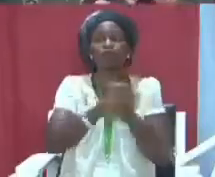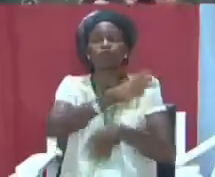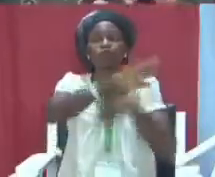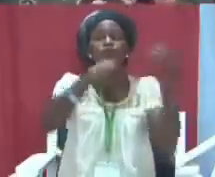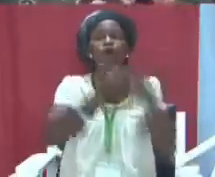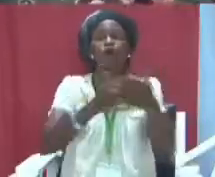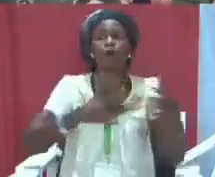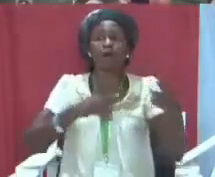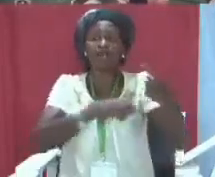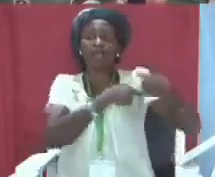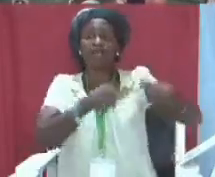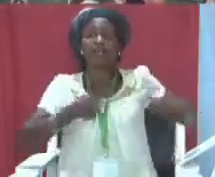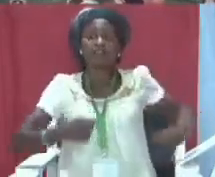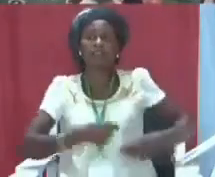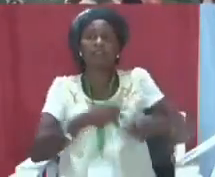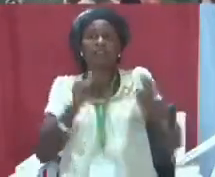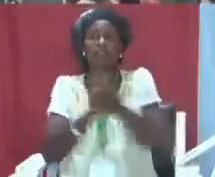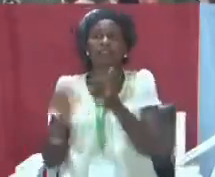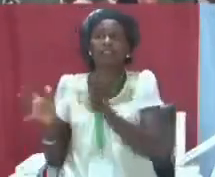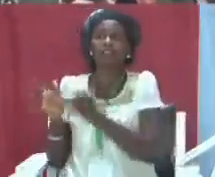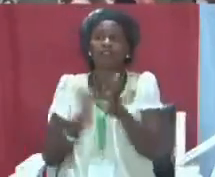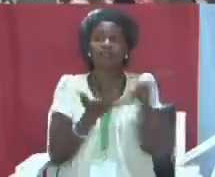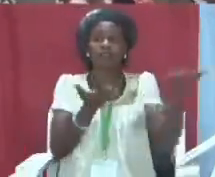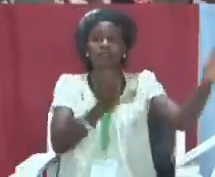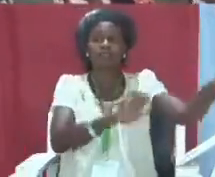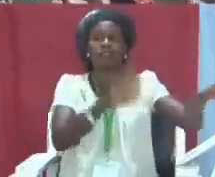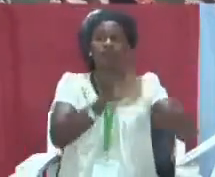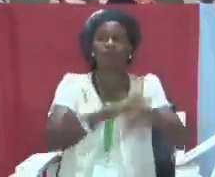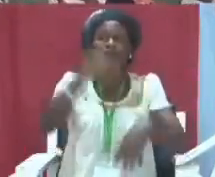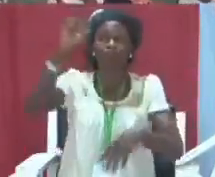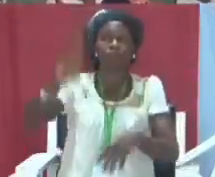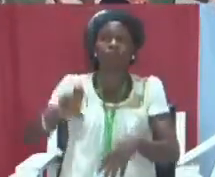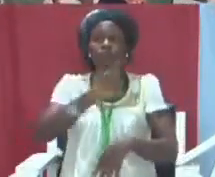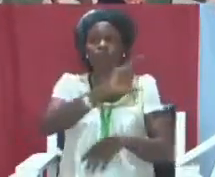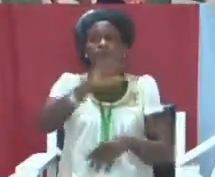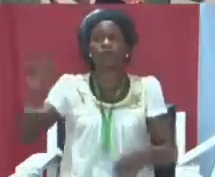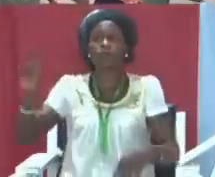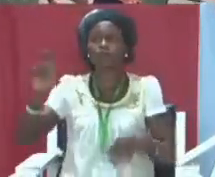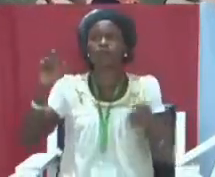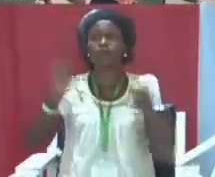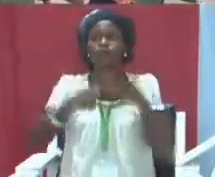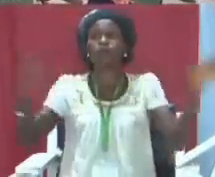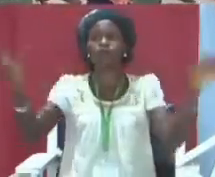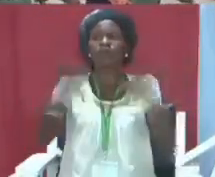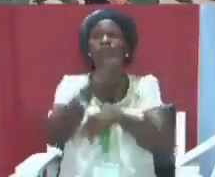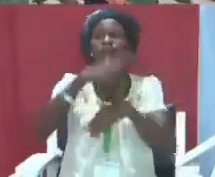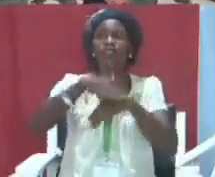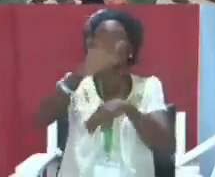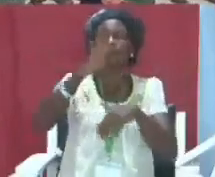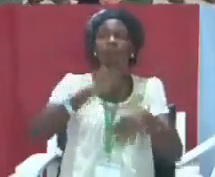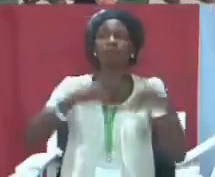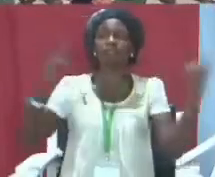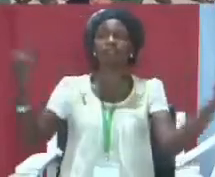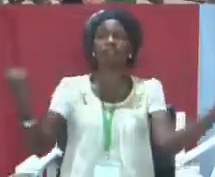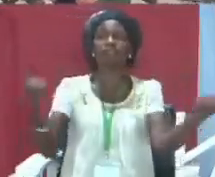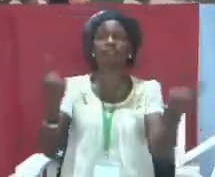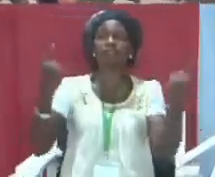heart that Jesus died on the cross to take away my